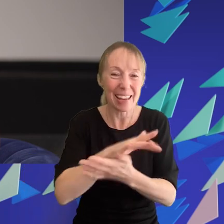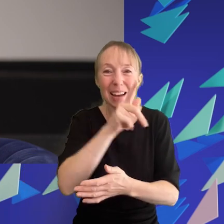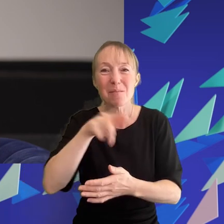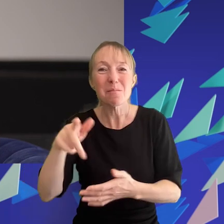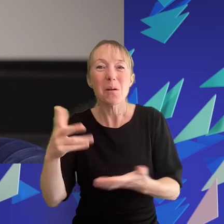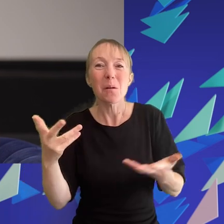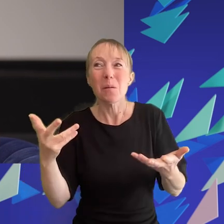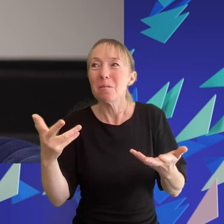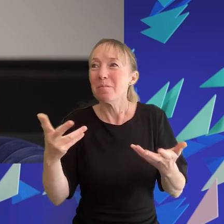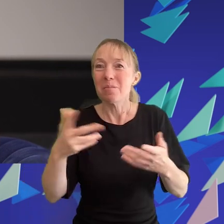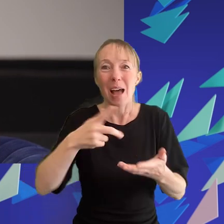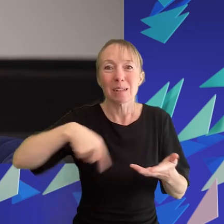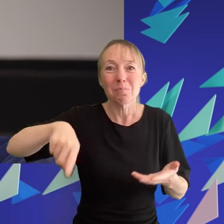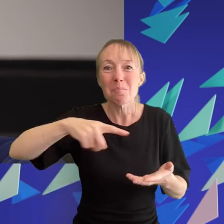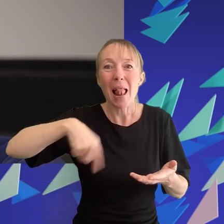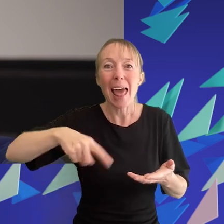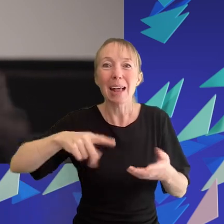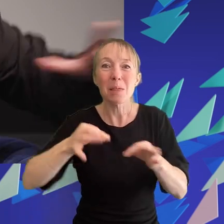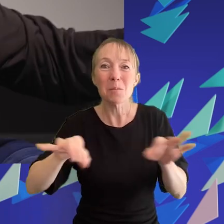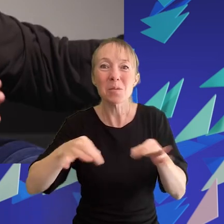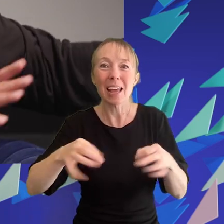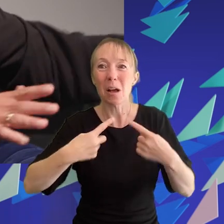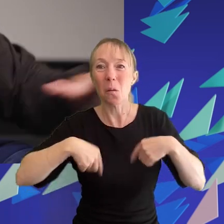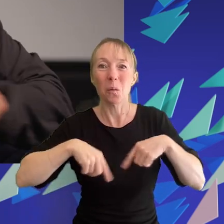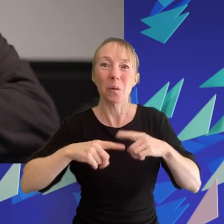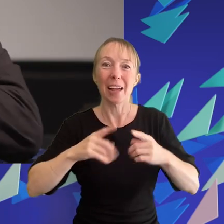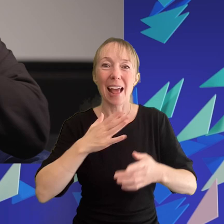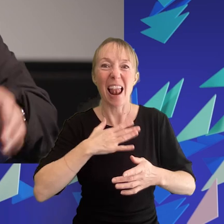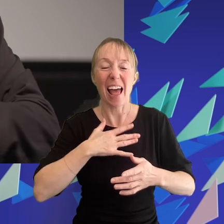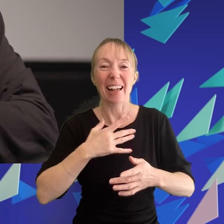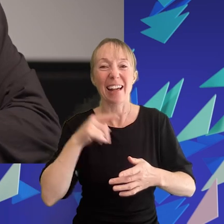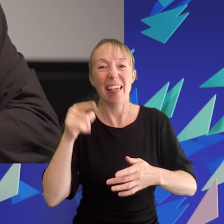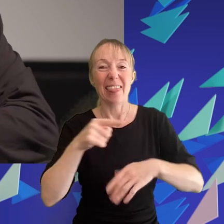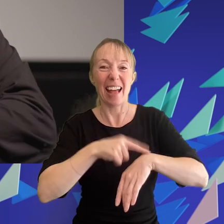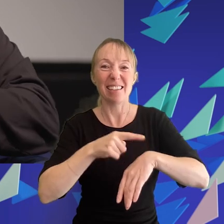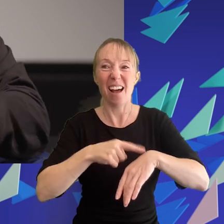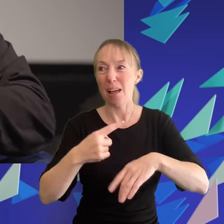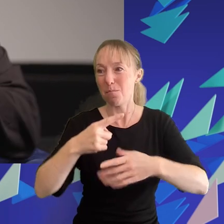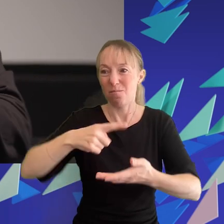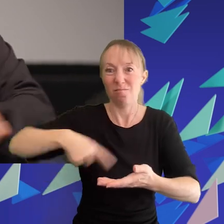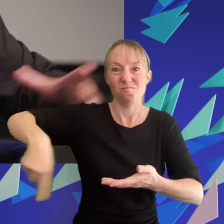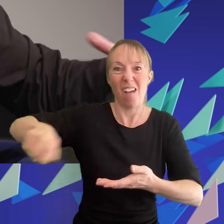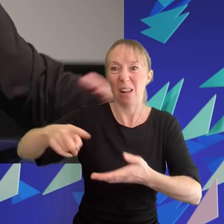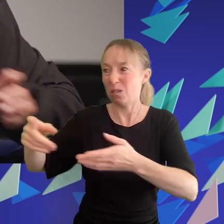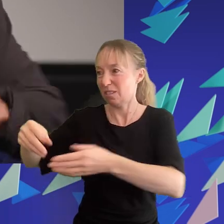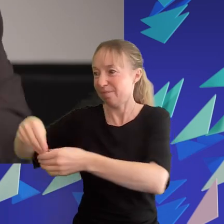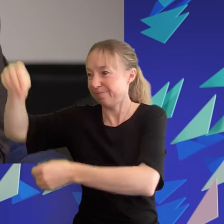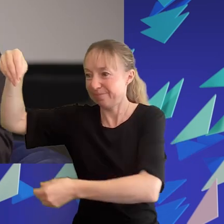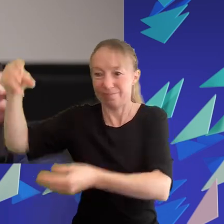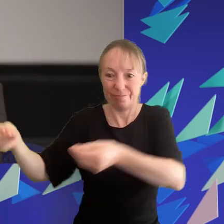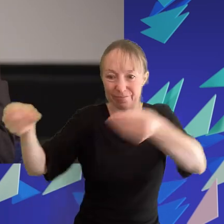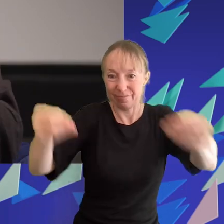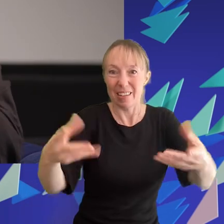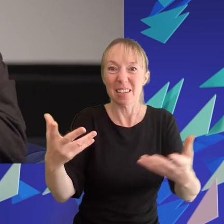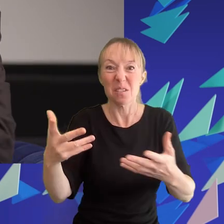music that we want. At that time, there was still vinyl. So we were getting our vinyls. There was no computers or something. So it was